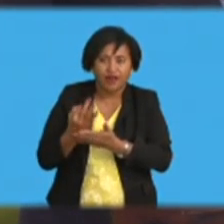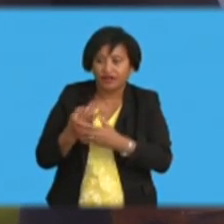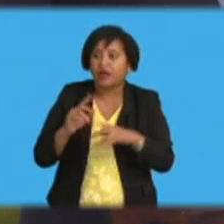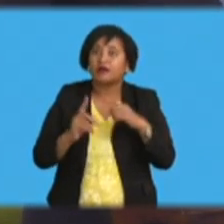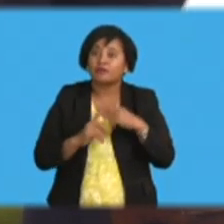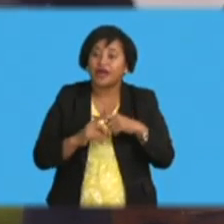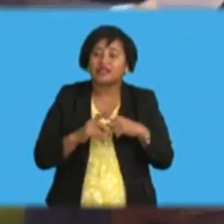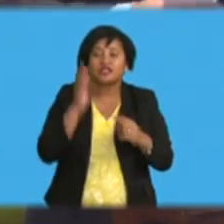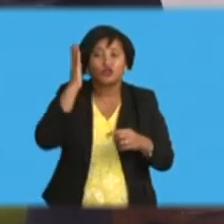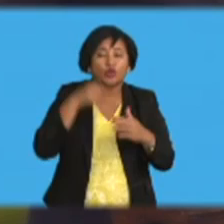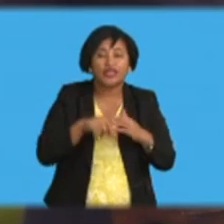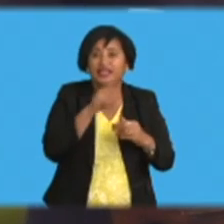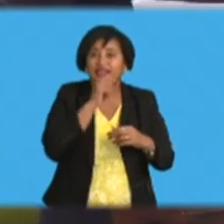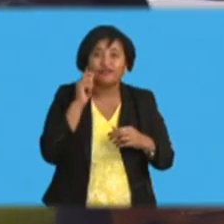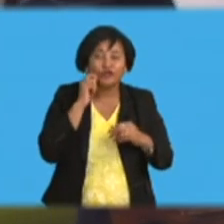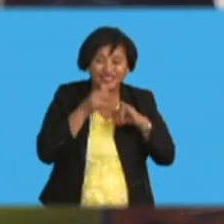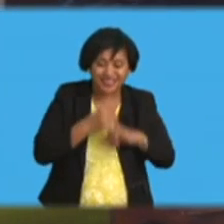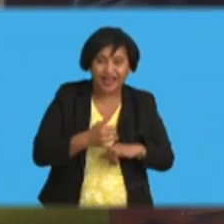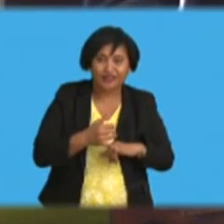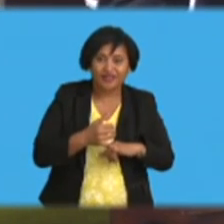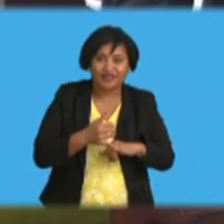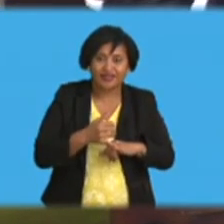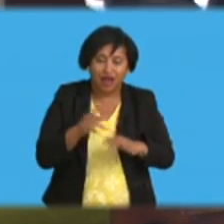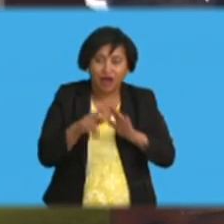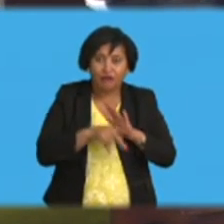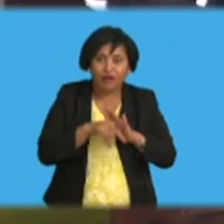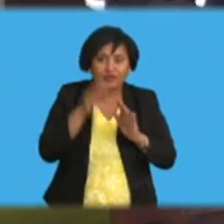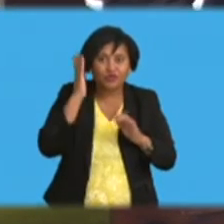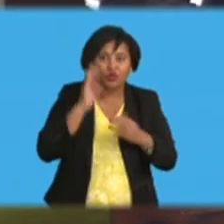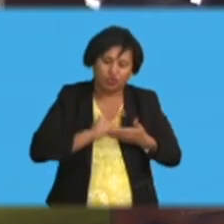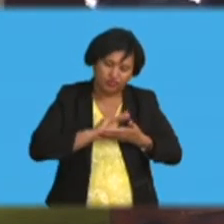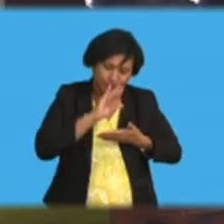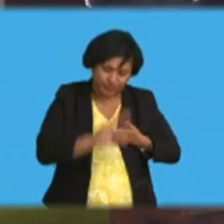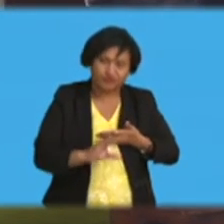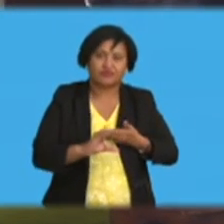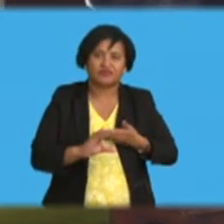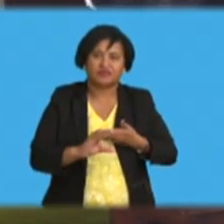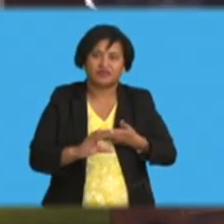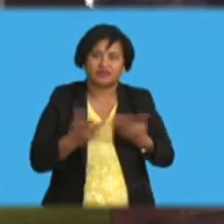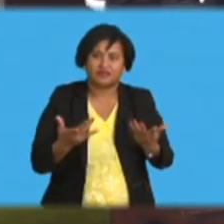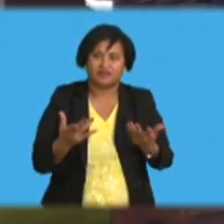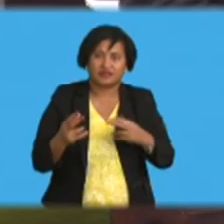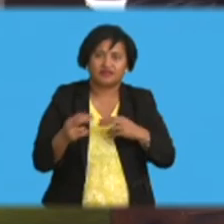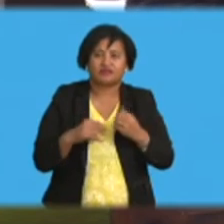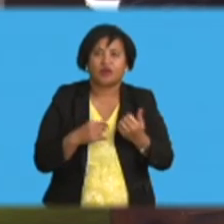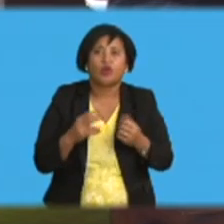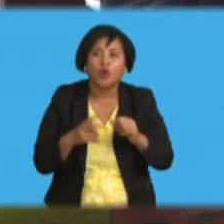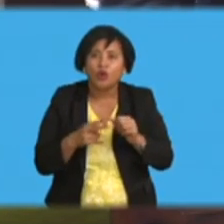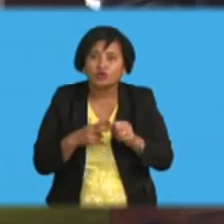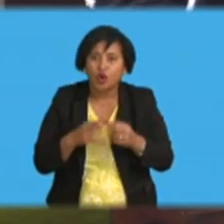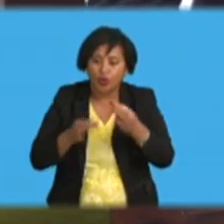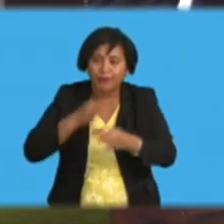in Tavini, the Tavini South Primary and Secondary Schools, both of which are remotely located, Madam Speaker. They planted 5,000 trees,